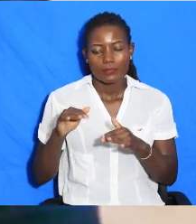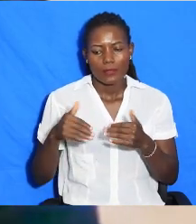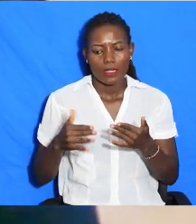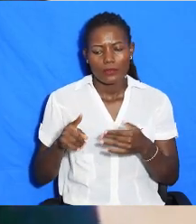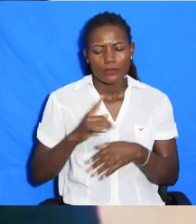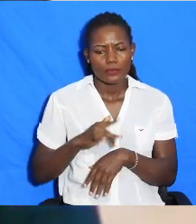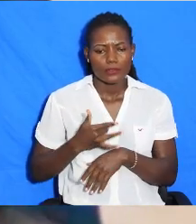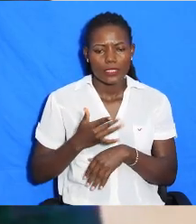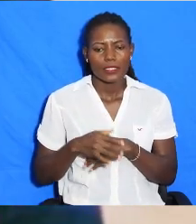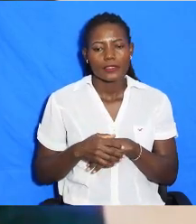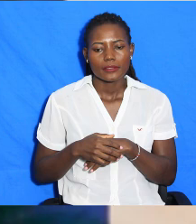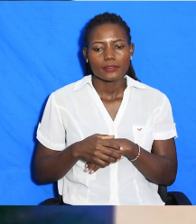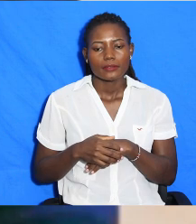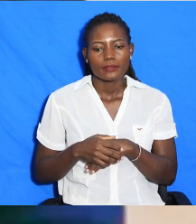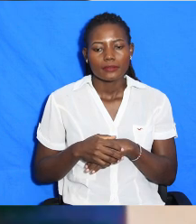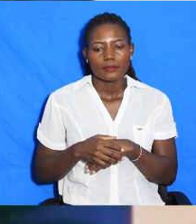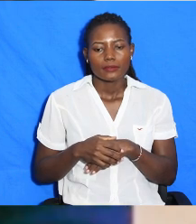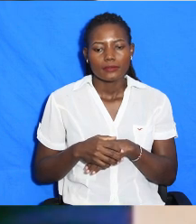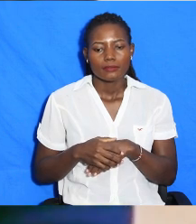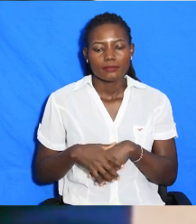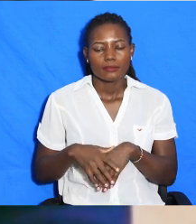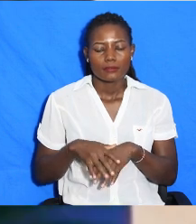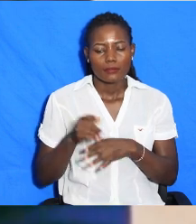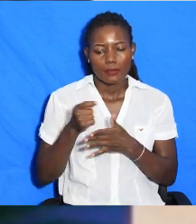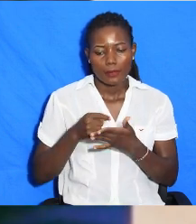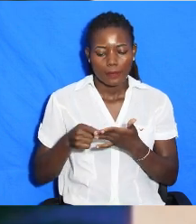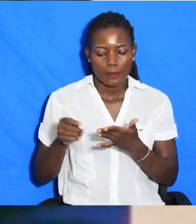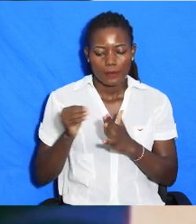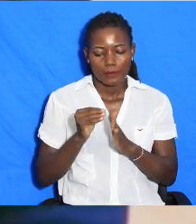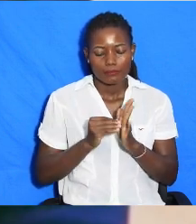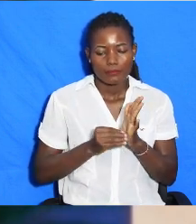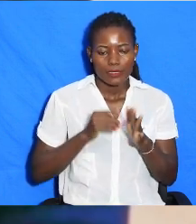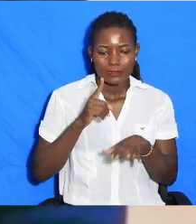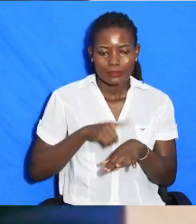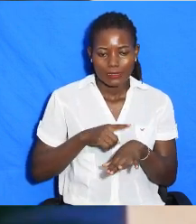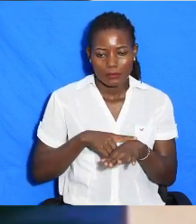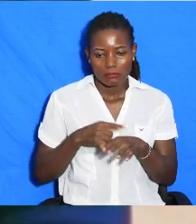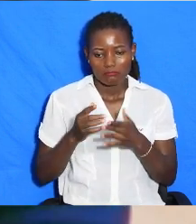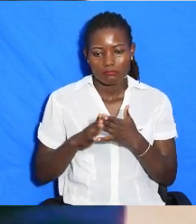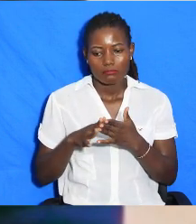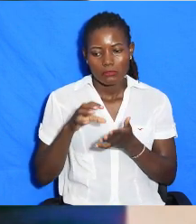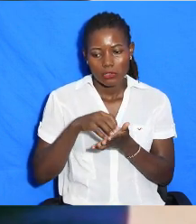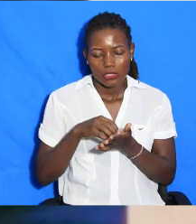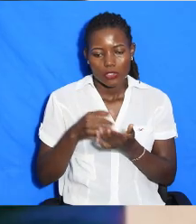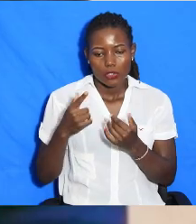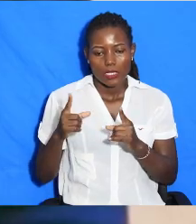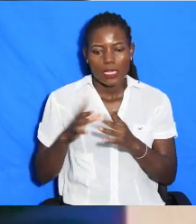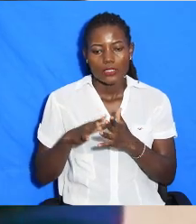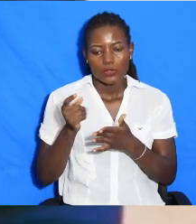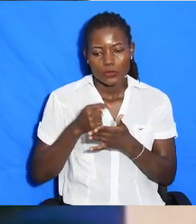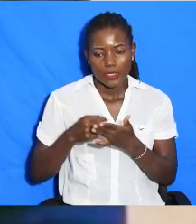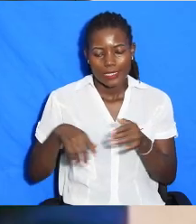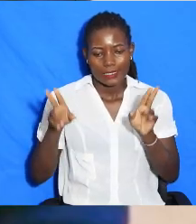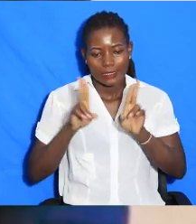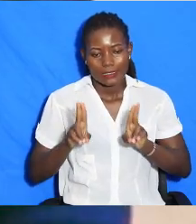mm-hmm, put down your weight, put down the times, put down the positions, take the international races that you did last year